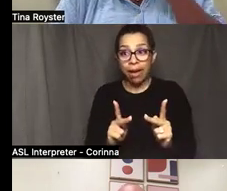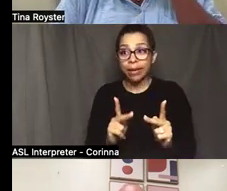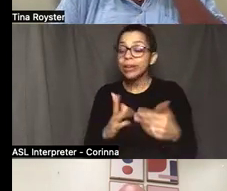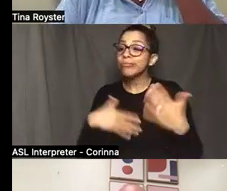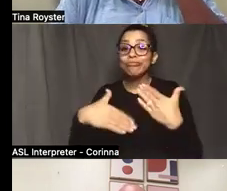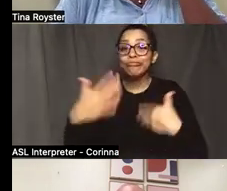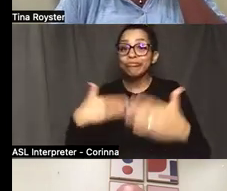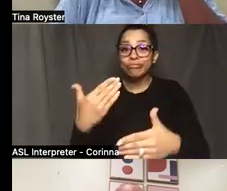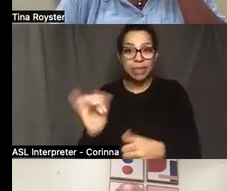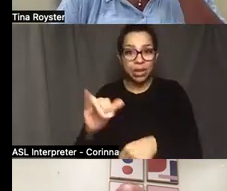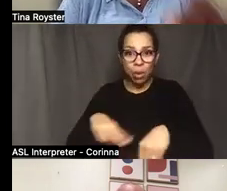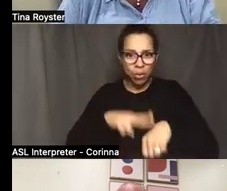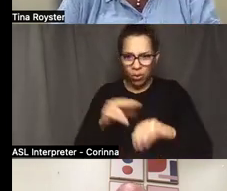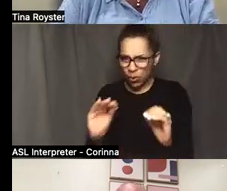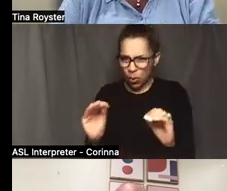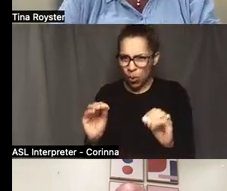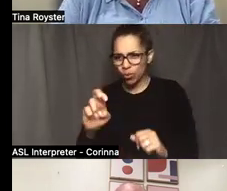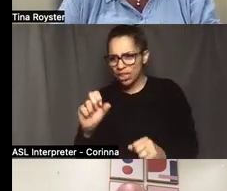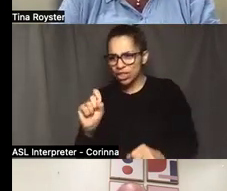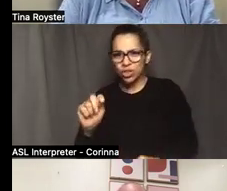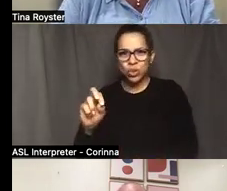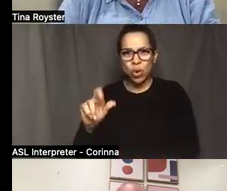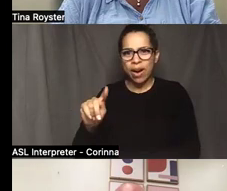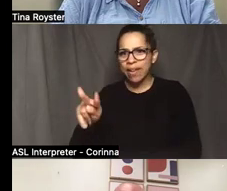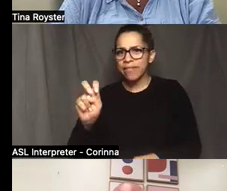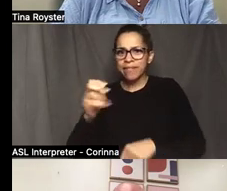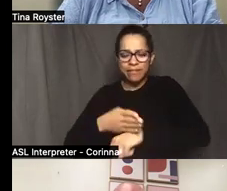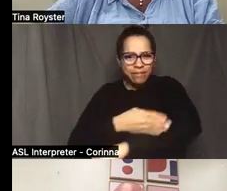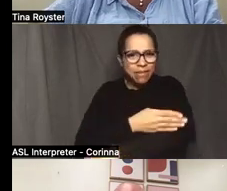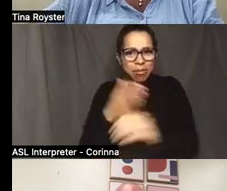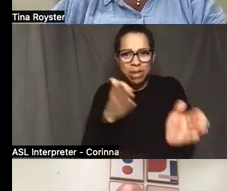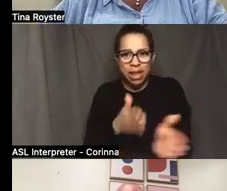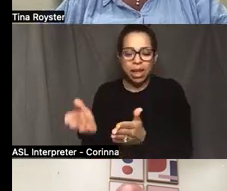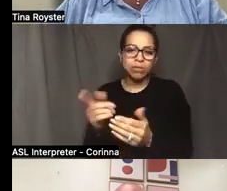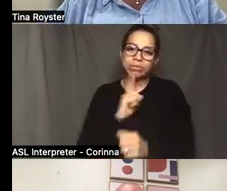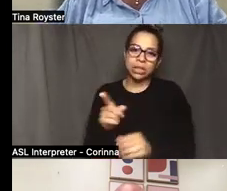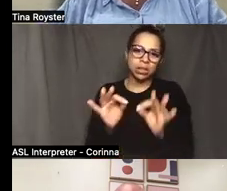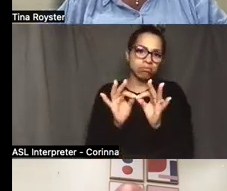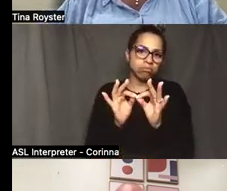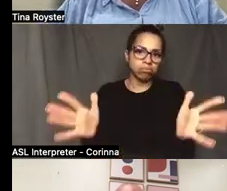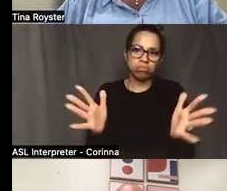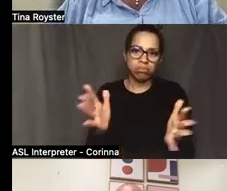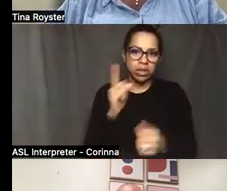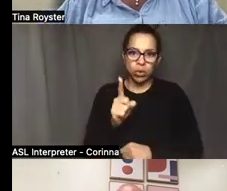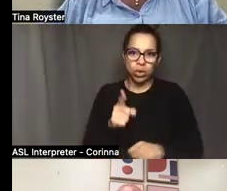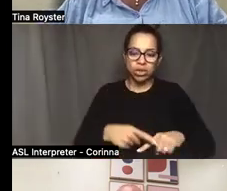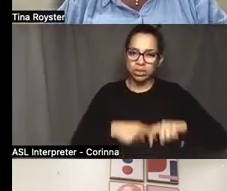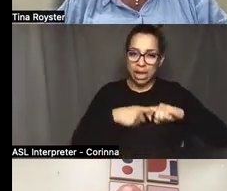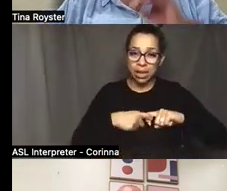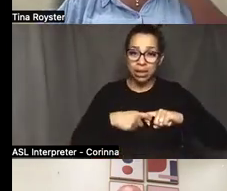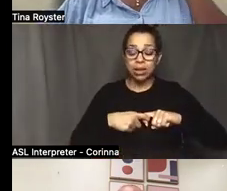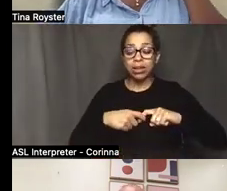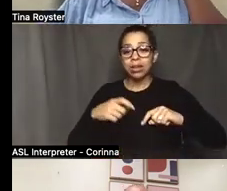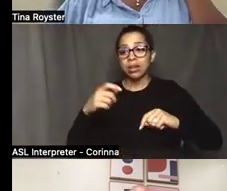plan, then it's really fairly useless to even suspend. And the logic of saying